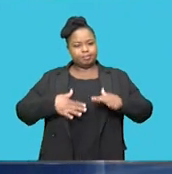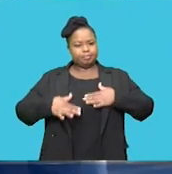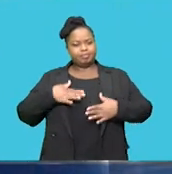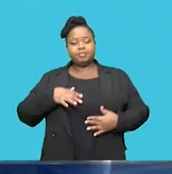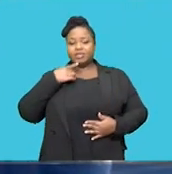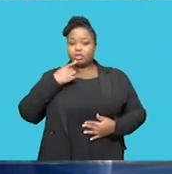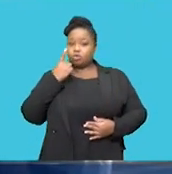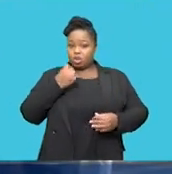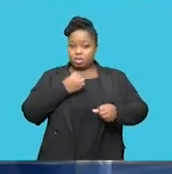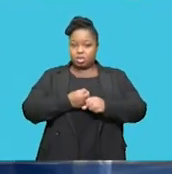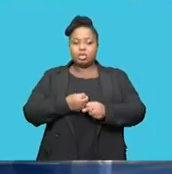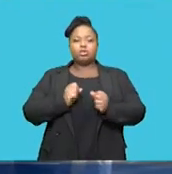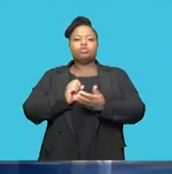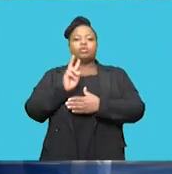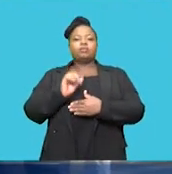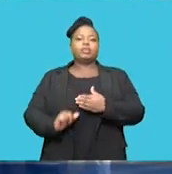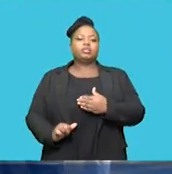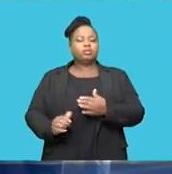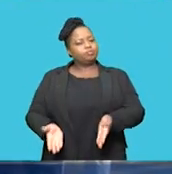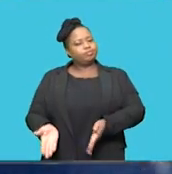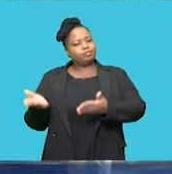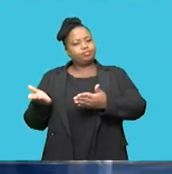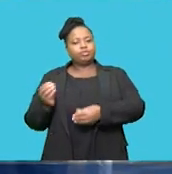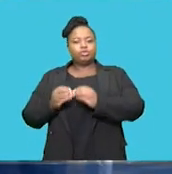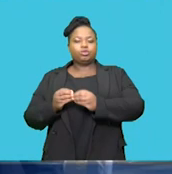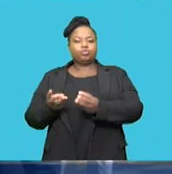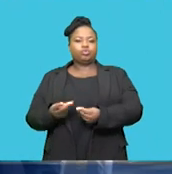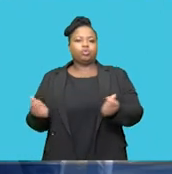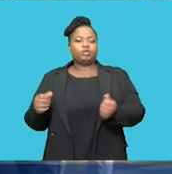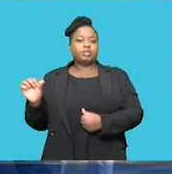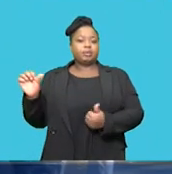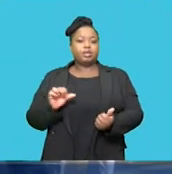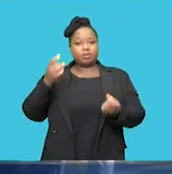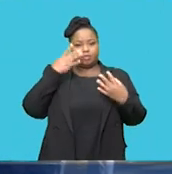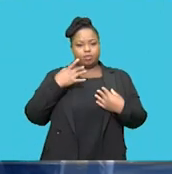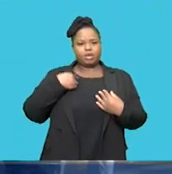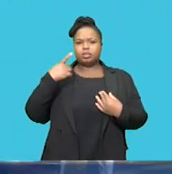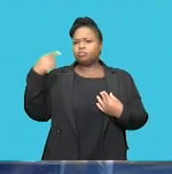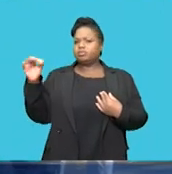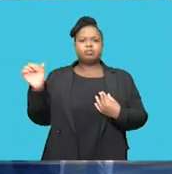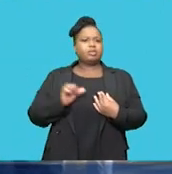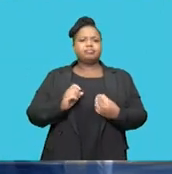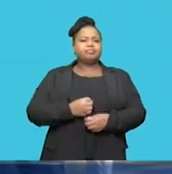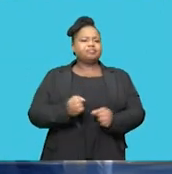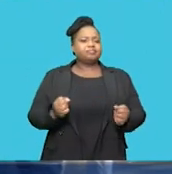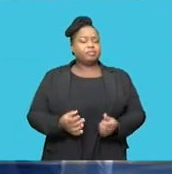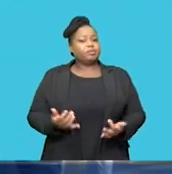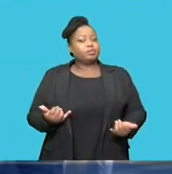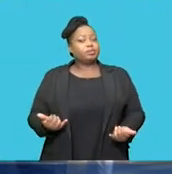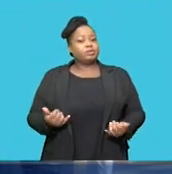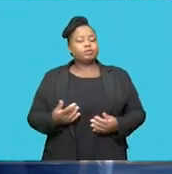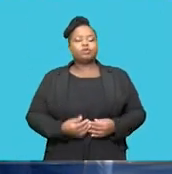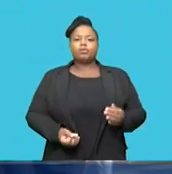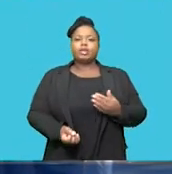going to give you a year, which is 12 months. Go fix your issues and then zobuya nisitshele. So bahamba zange baphinde babuye. So now what happened